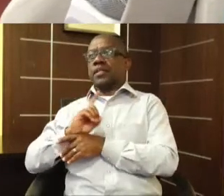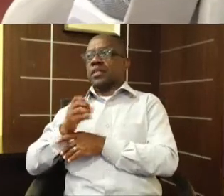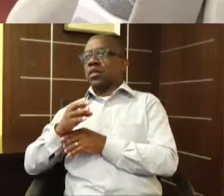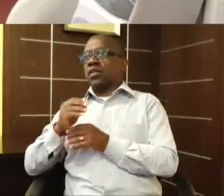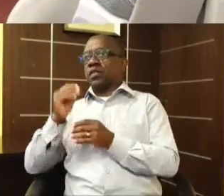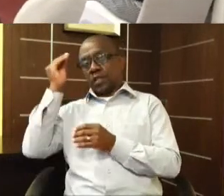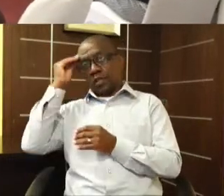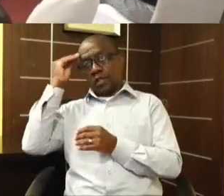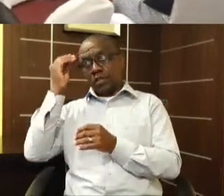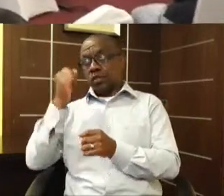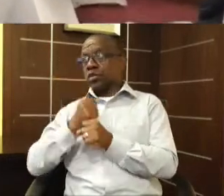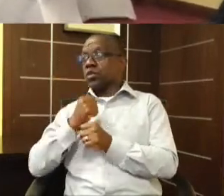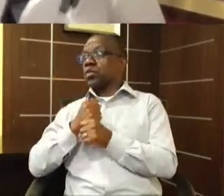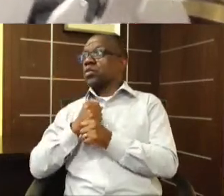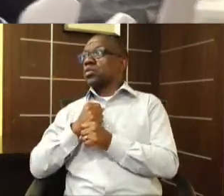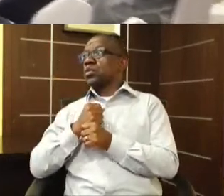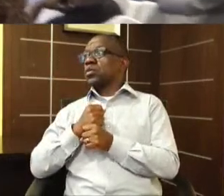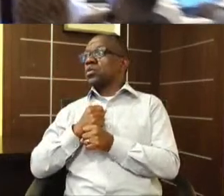doing